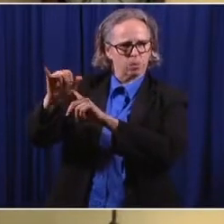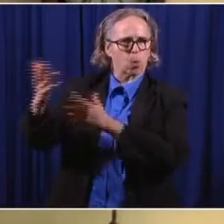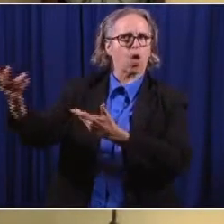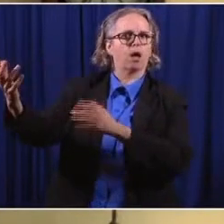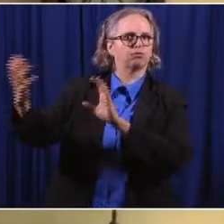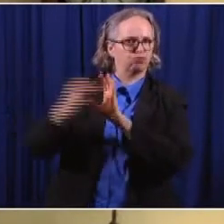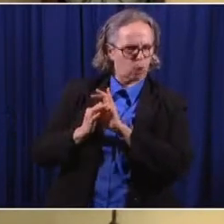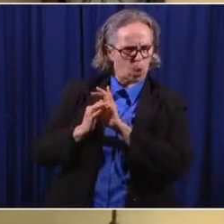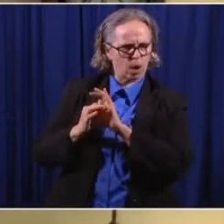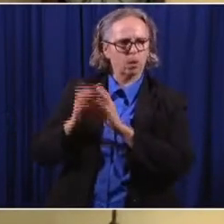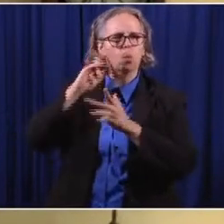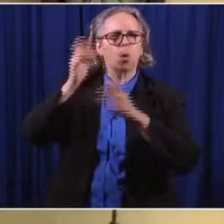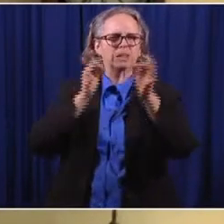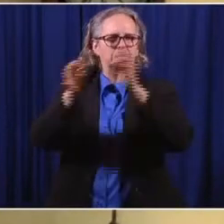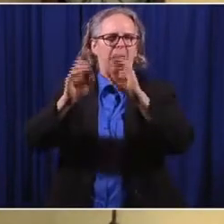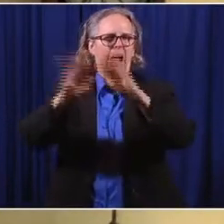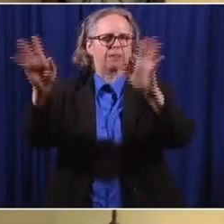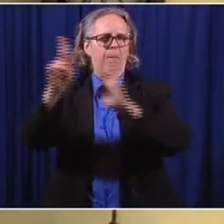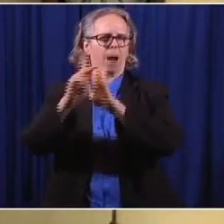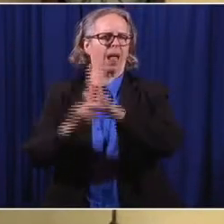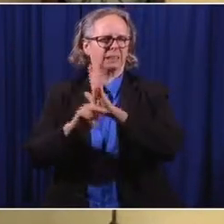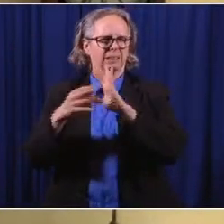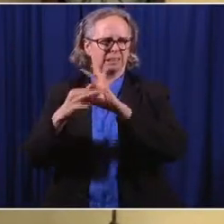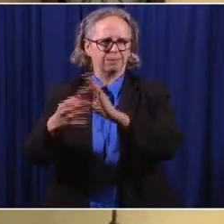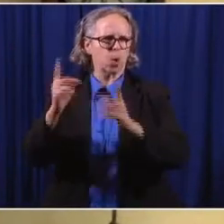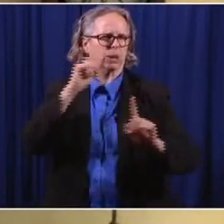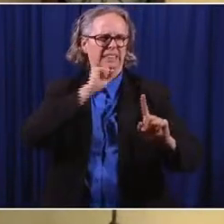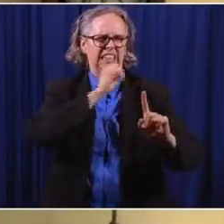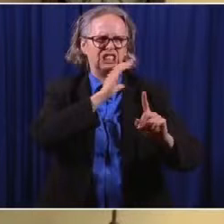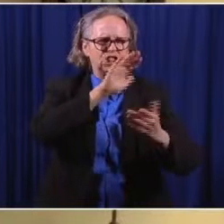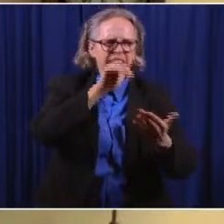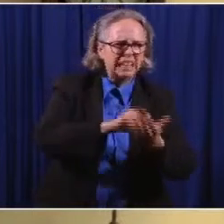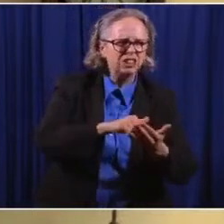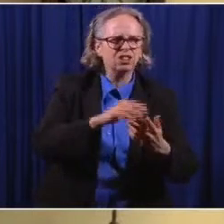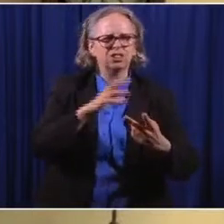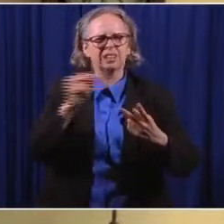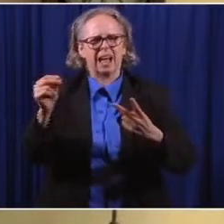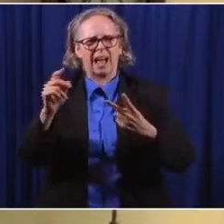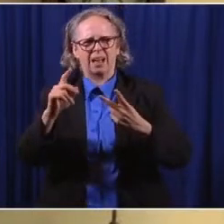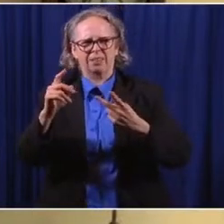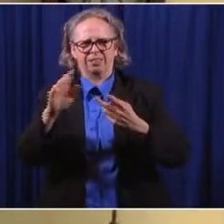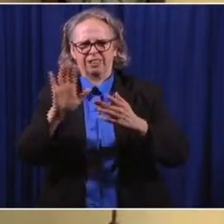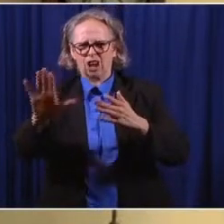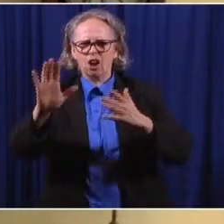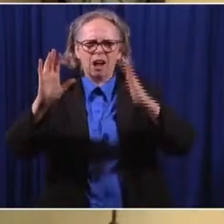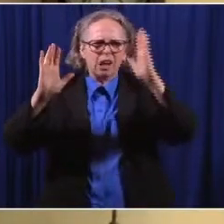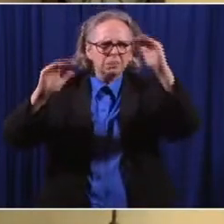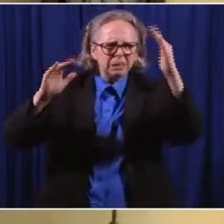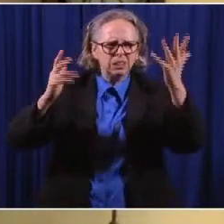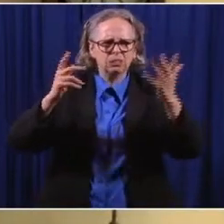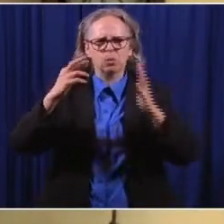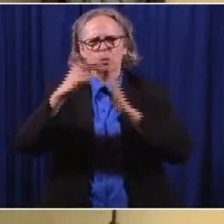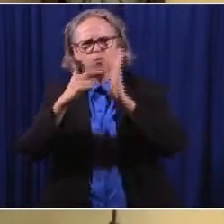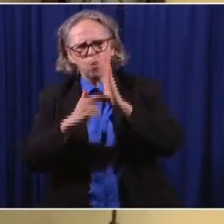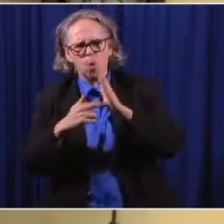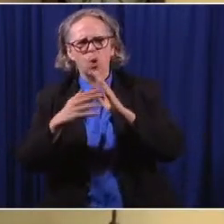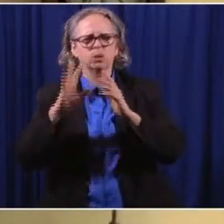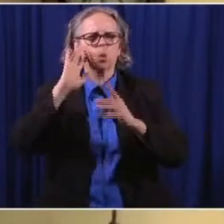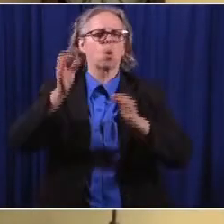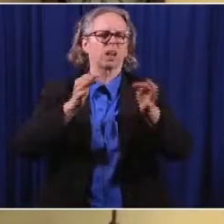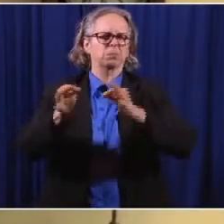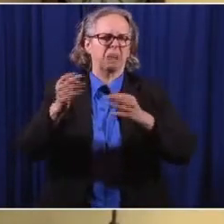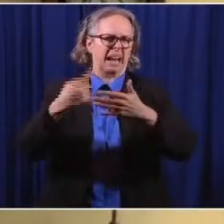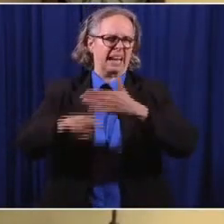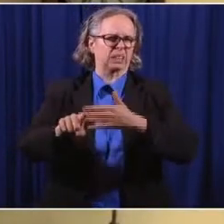those, and she can kind of outline exactly how we hope to do this. You know, we